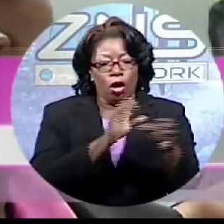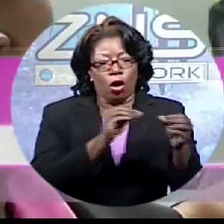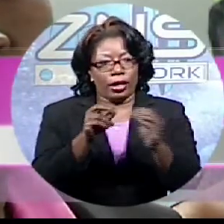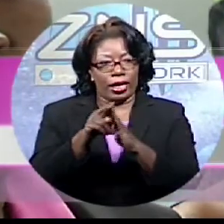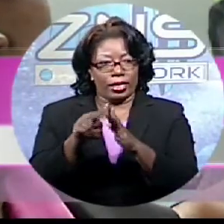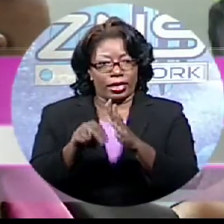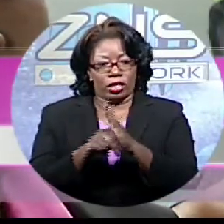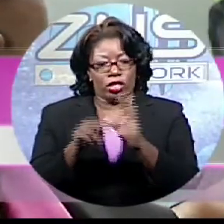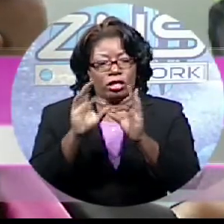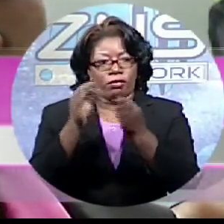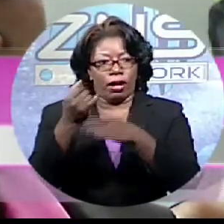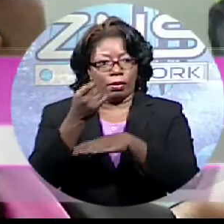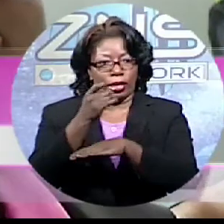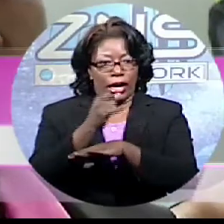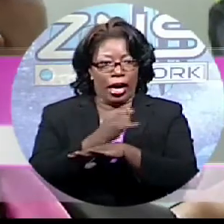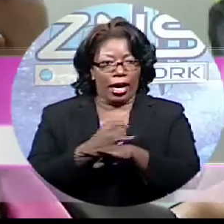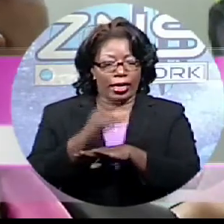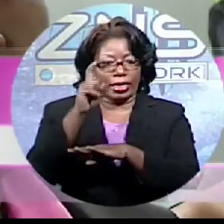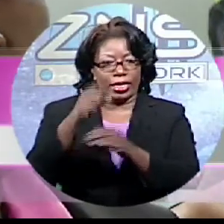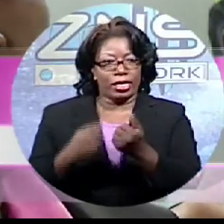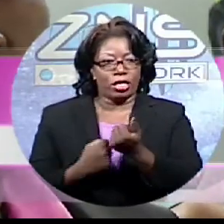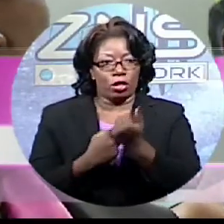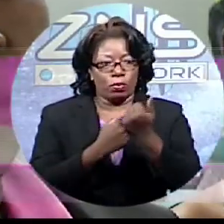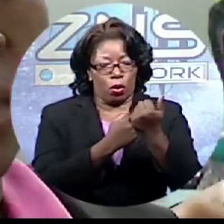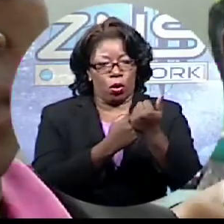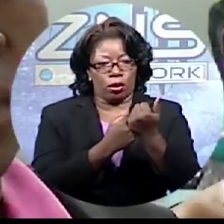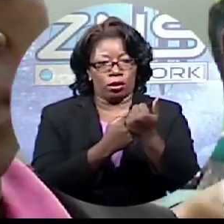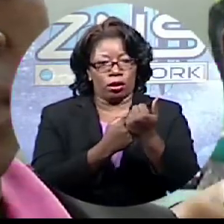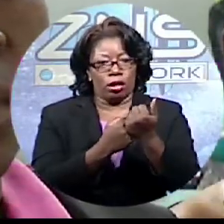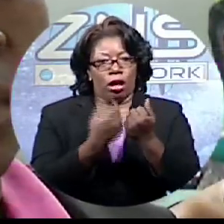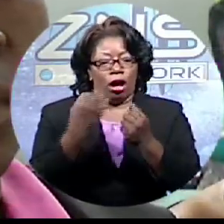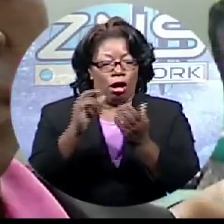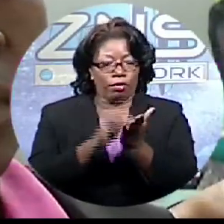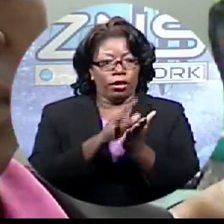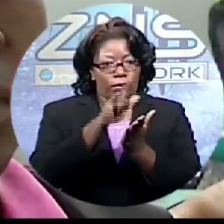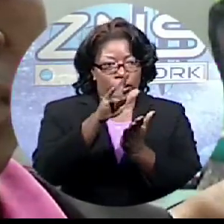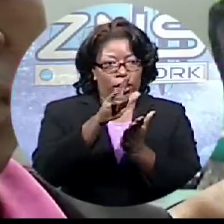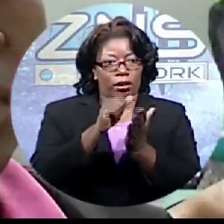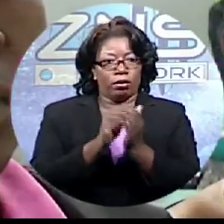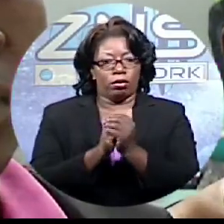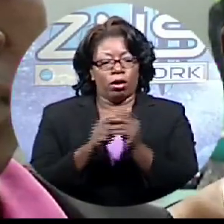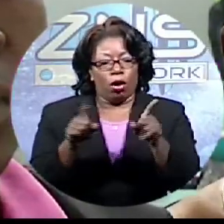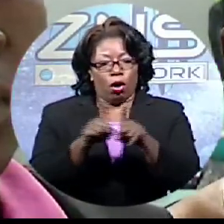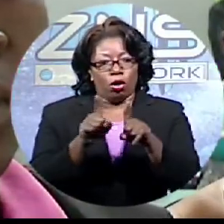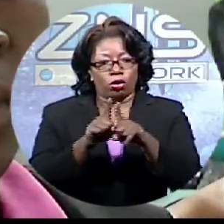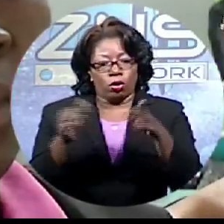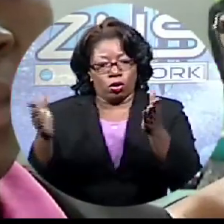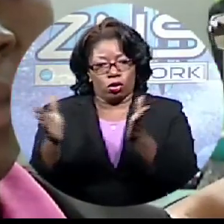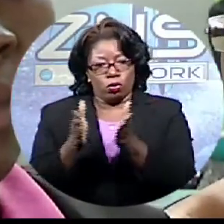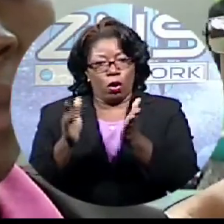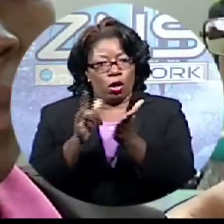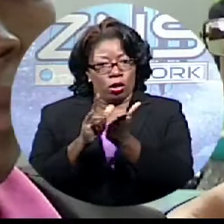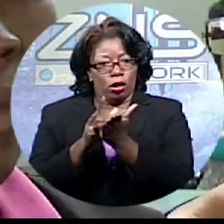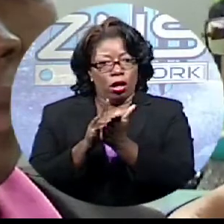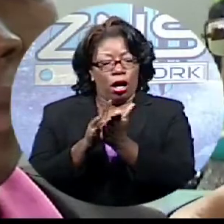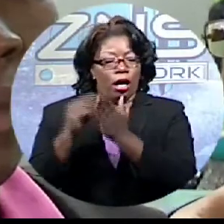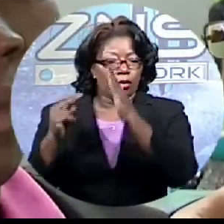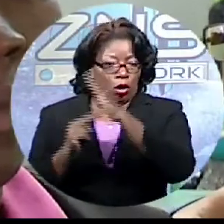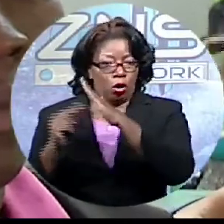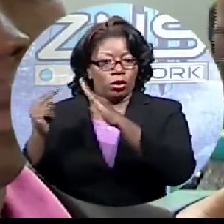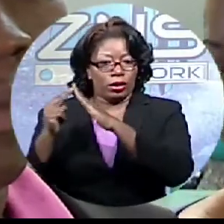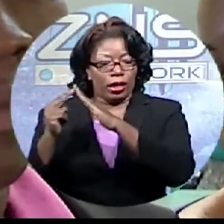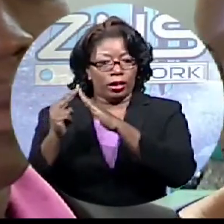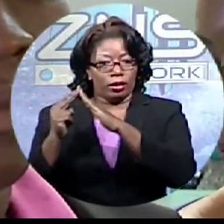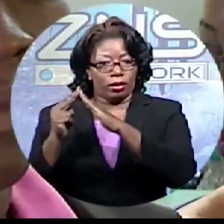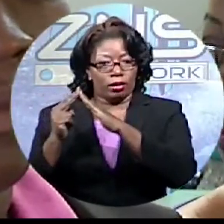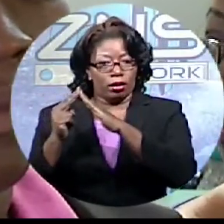organizations in the family islands needing the support of the ALF. In addition, the small hotels in particular, because what we're dealing with, the